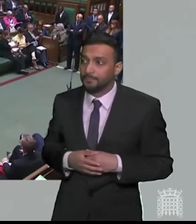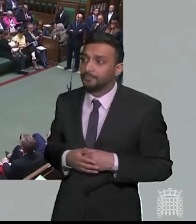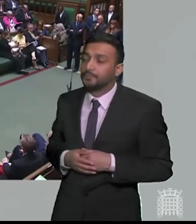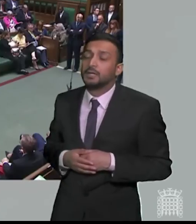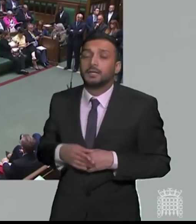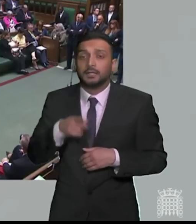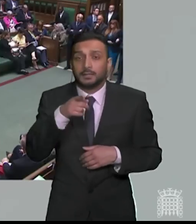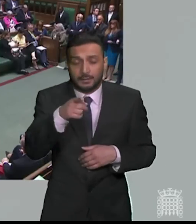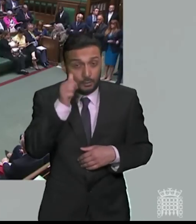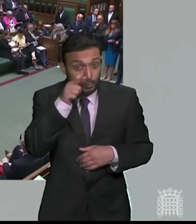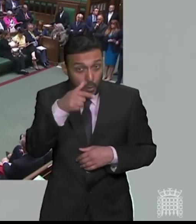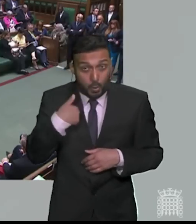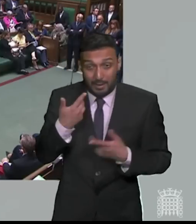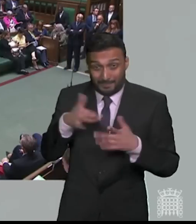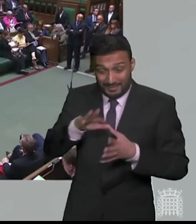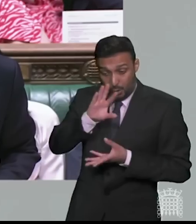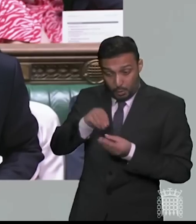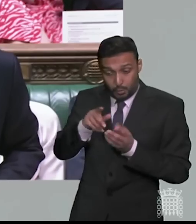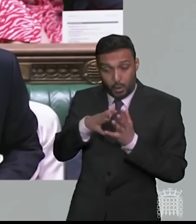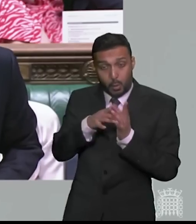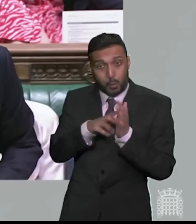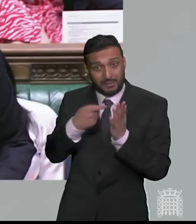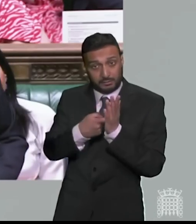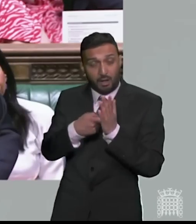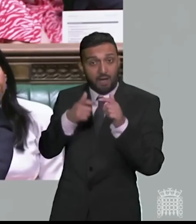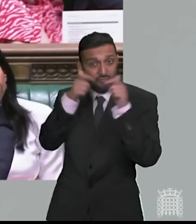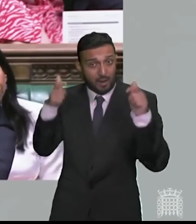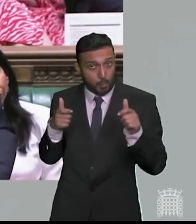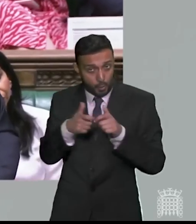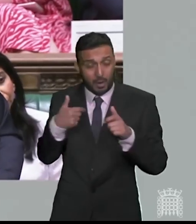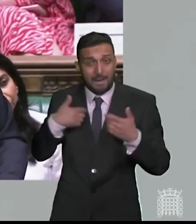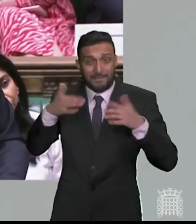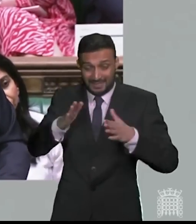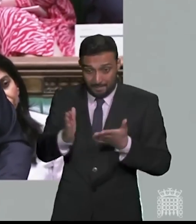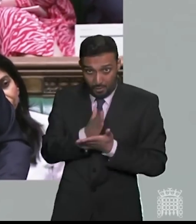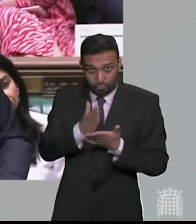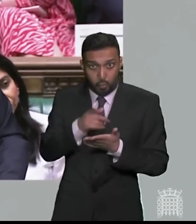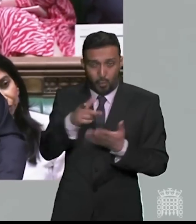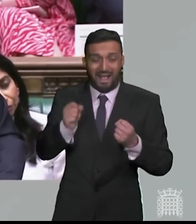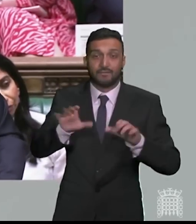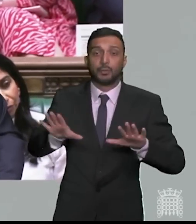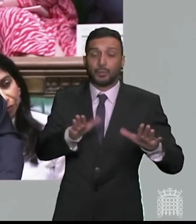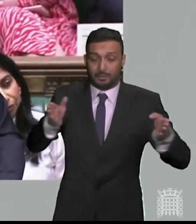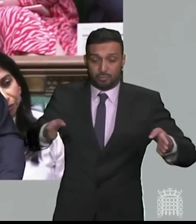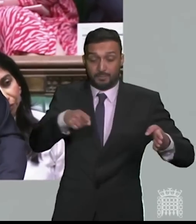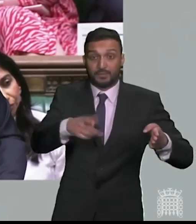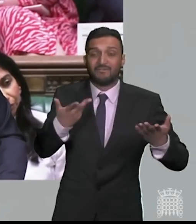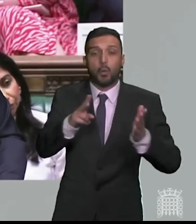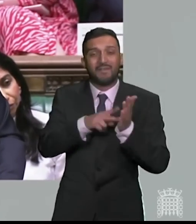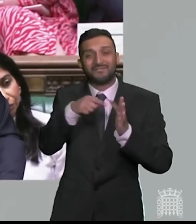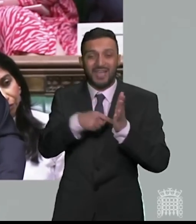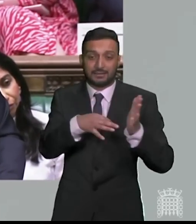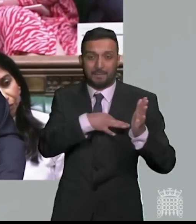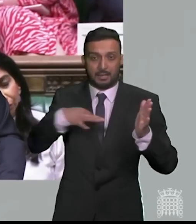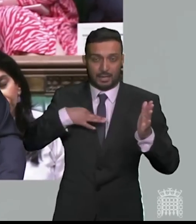Windsor framework, what we did was make sure that there was an extension in the grace period for veterinary medicines to give us the time to find a long-run